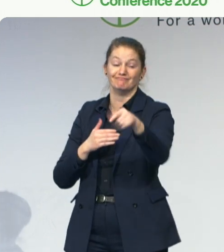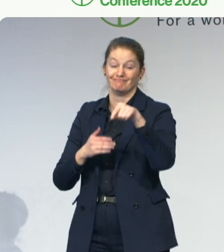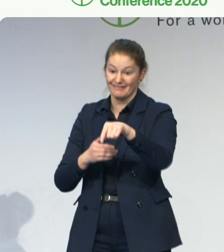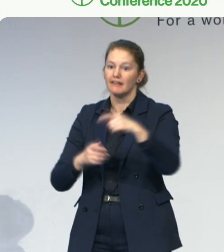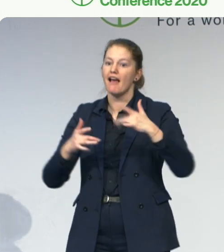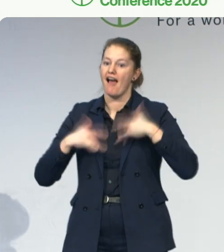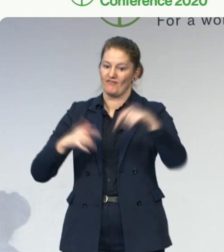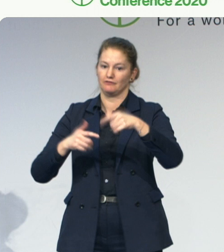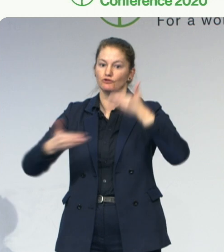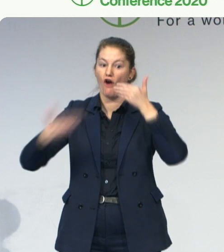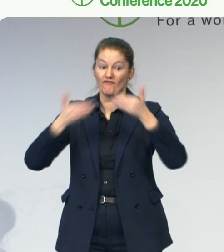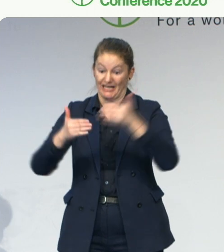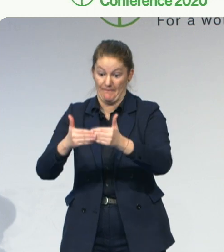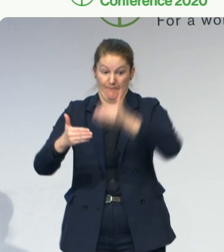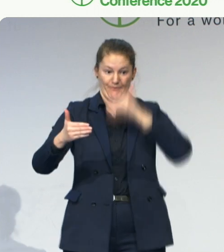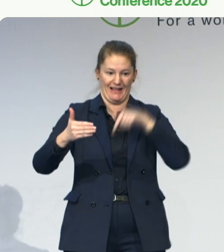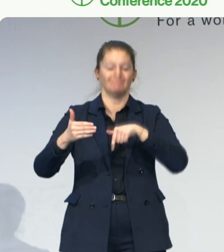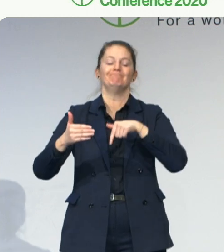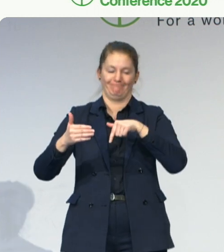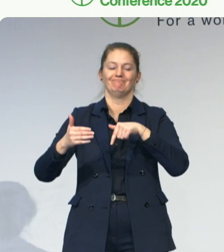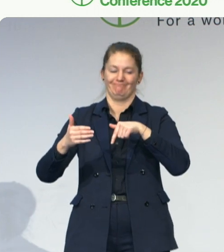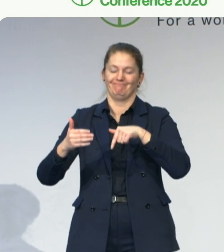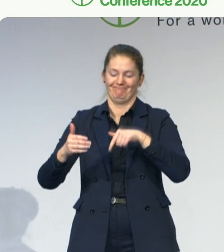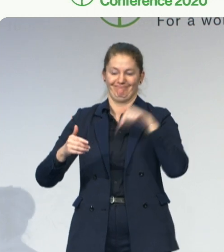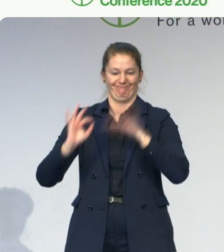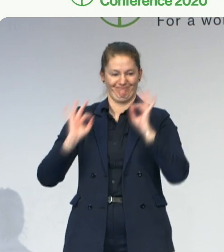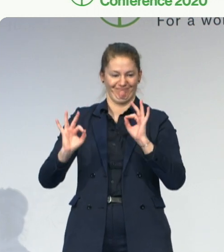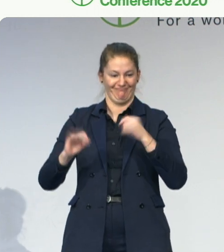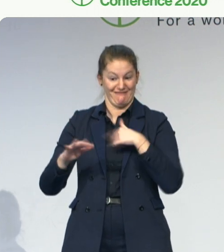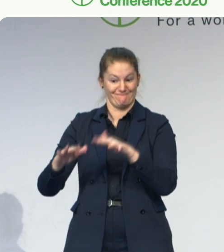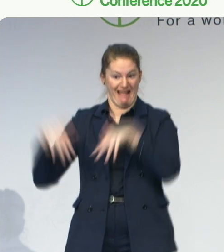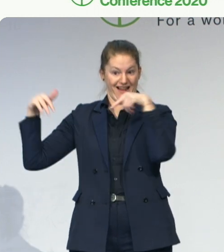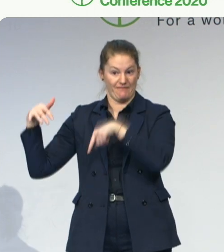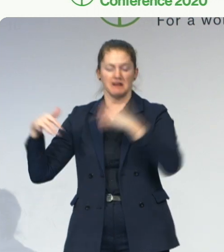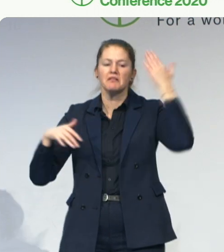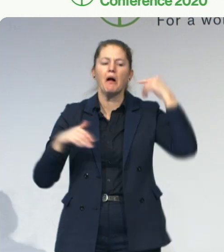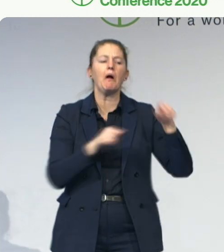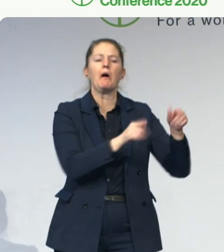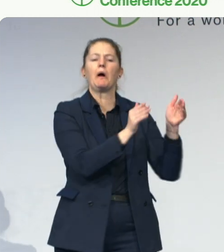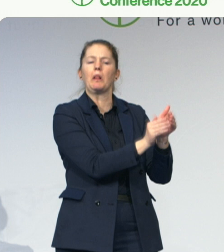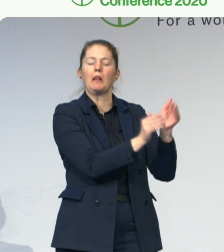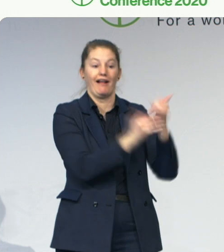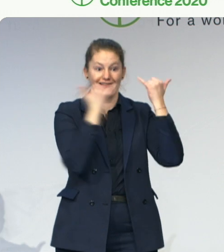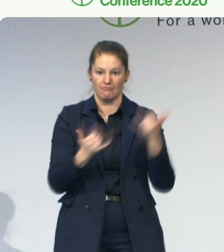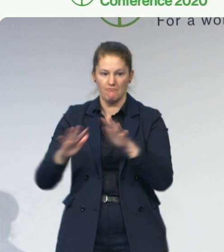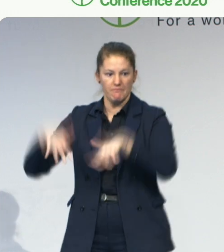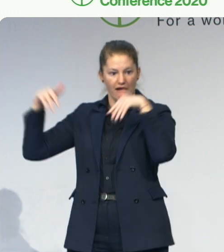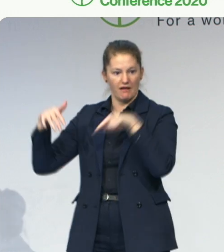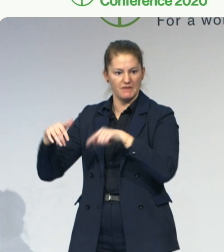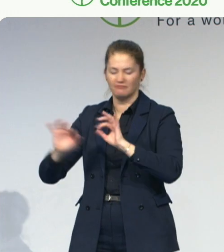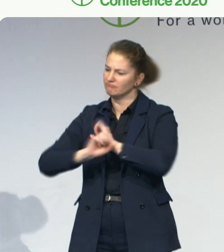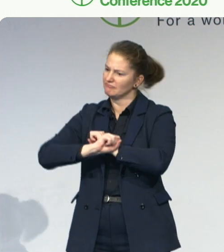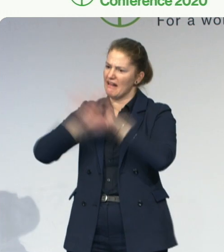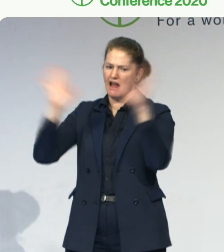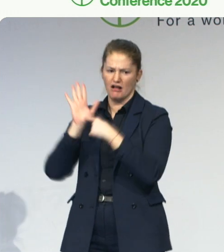plenary room of the Austrian Parliament. I think this is a very strong sign. And thank you